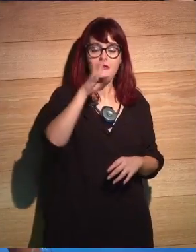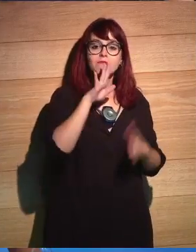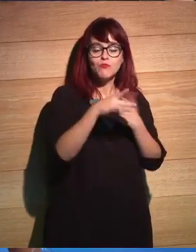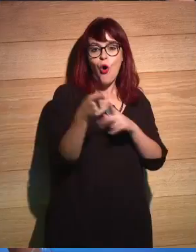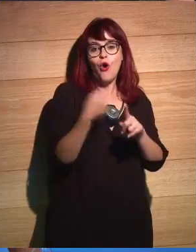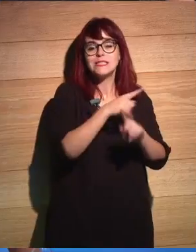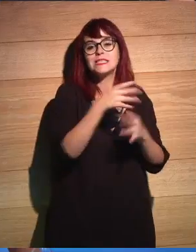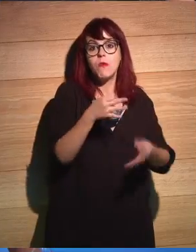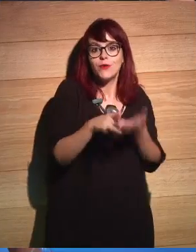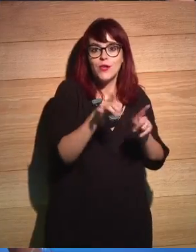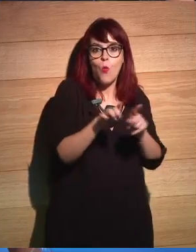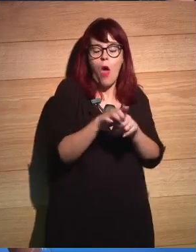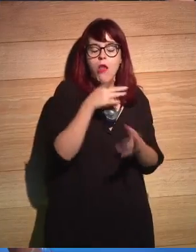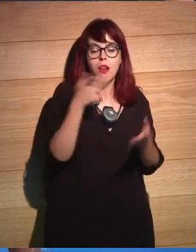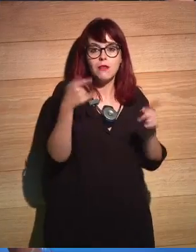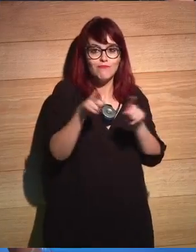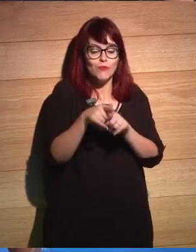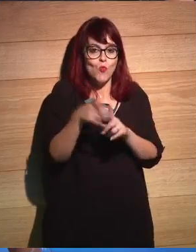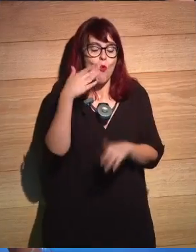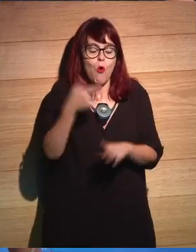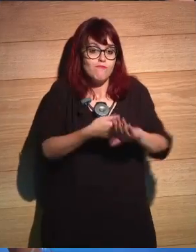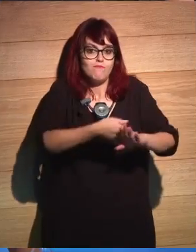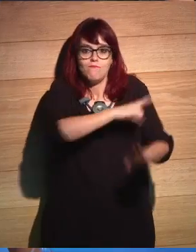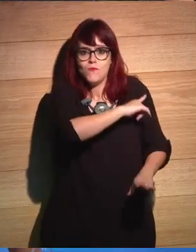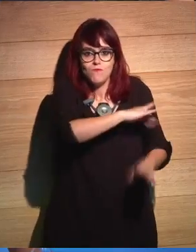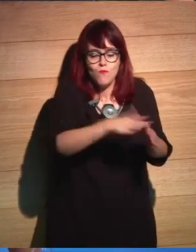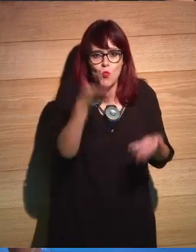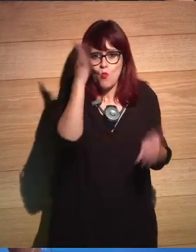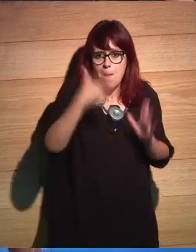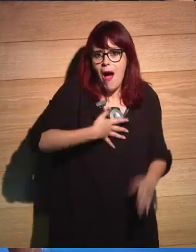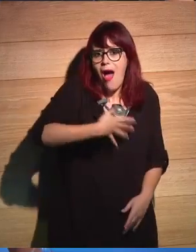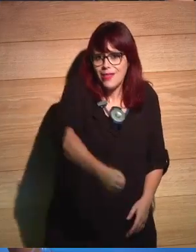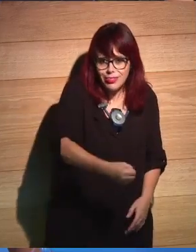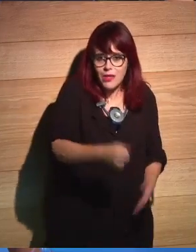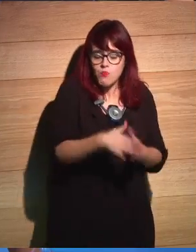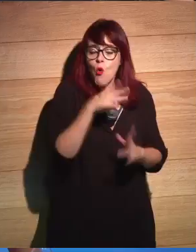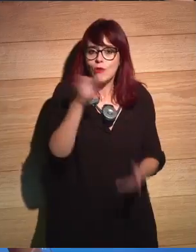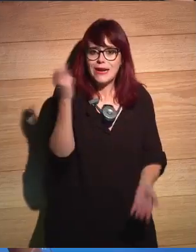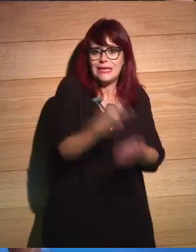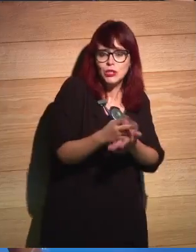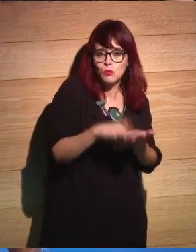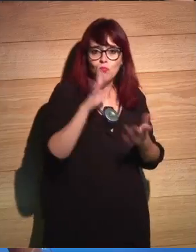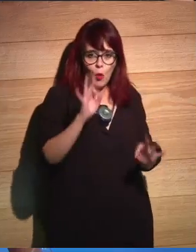And I also say that Candaya is like a kamikaze, because they are that type of editor. They